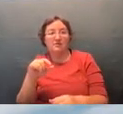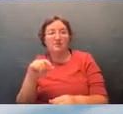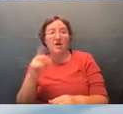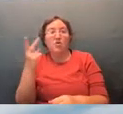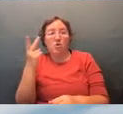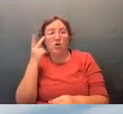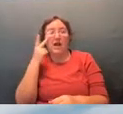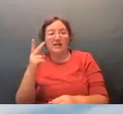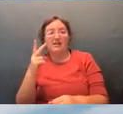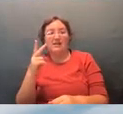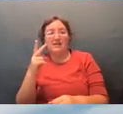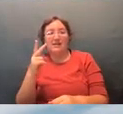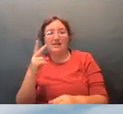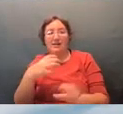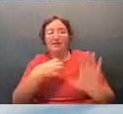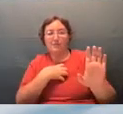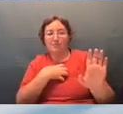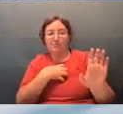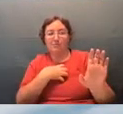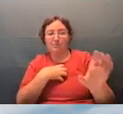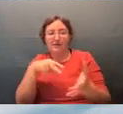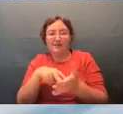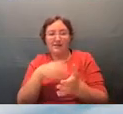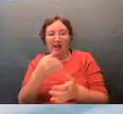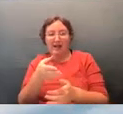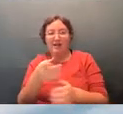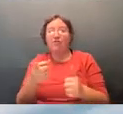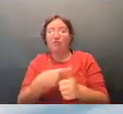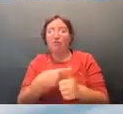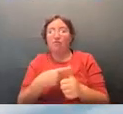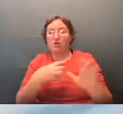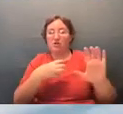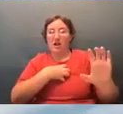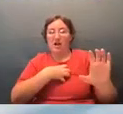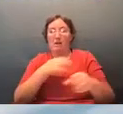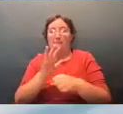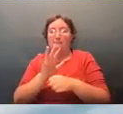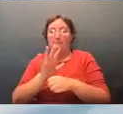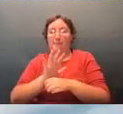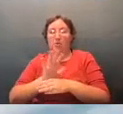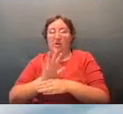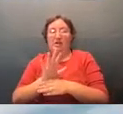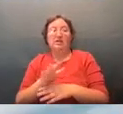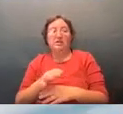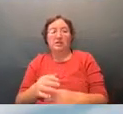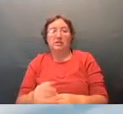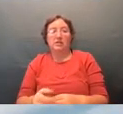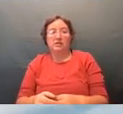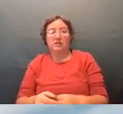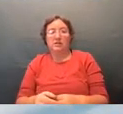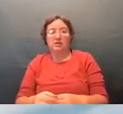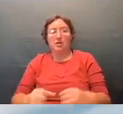see Tony Stark standing there in the first Iron Man movie before he became Iron Man, showing